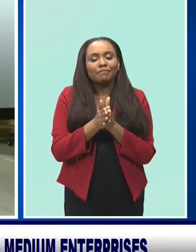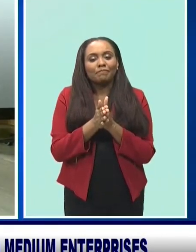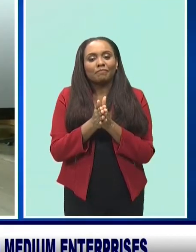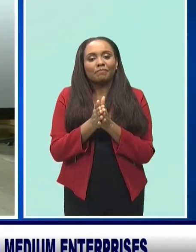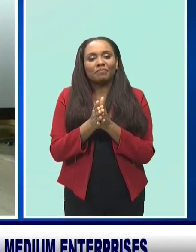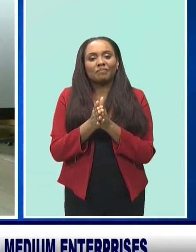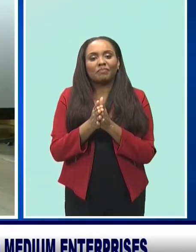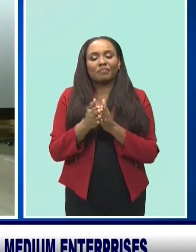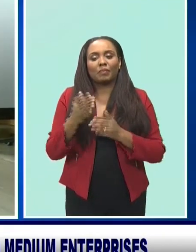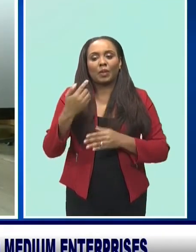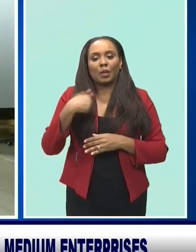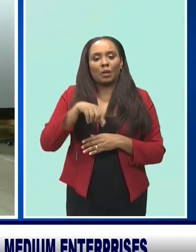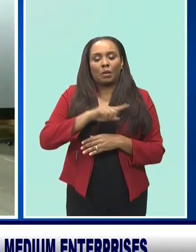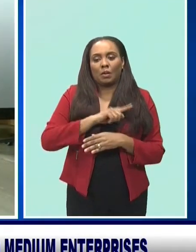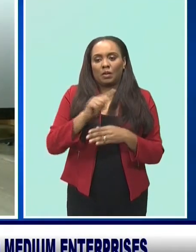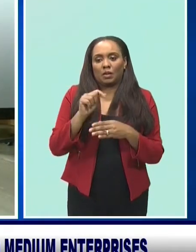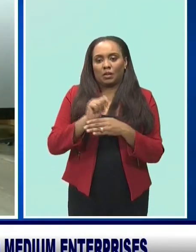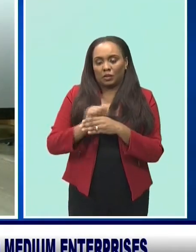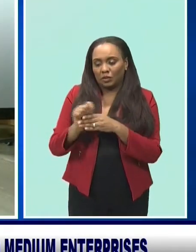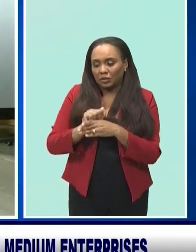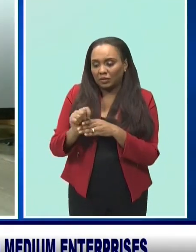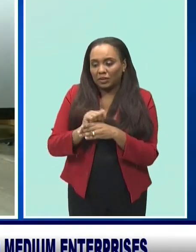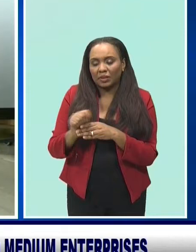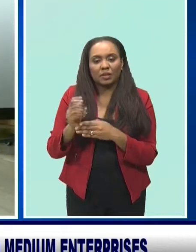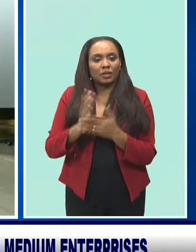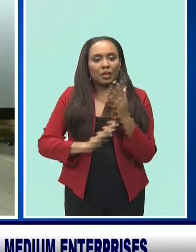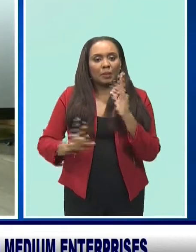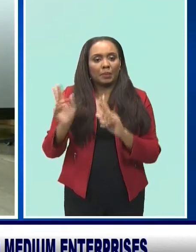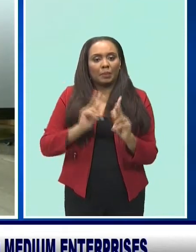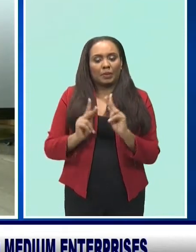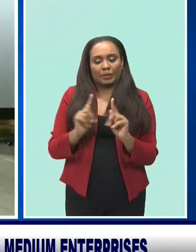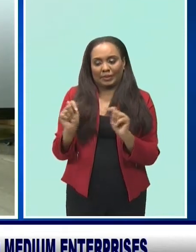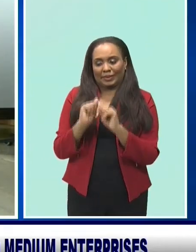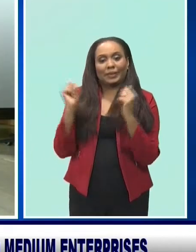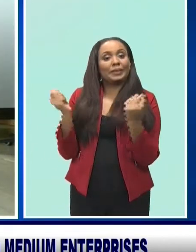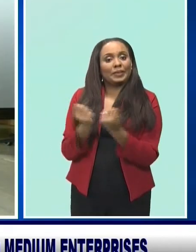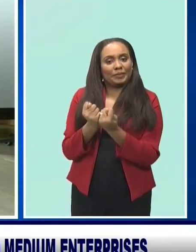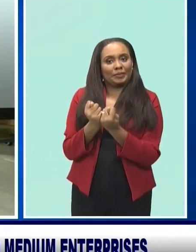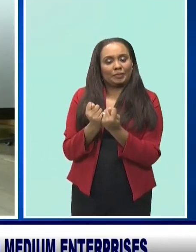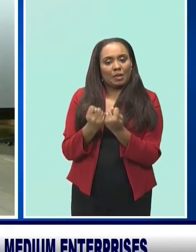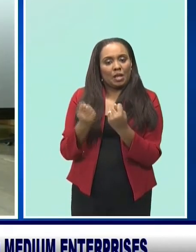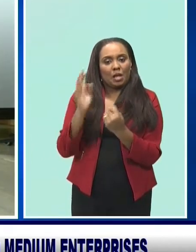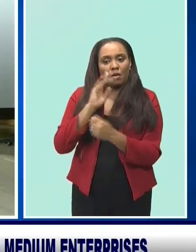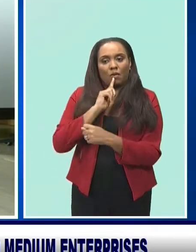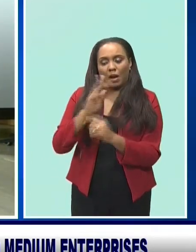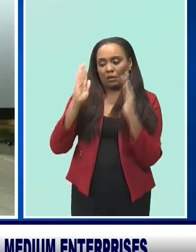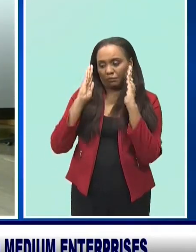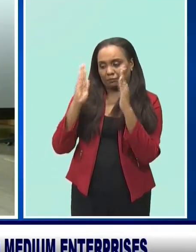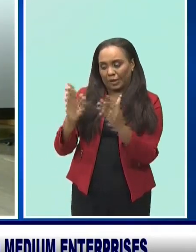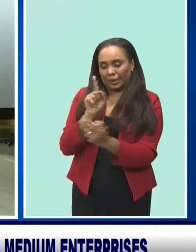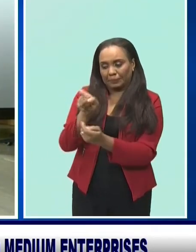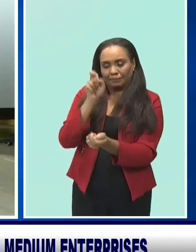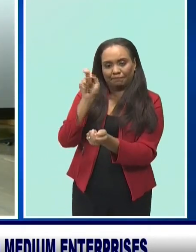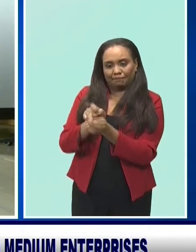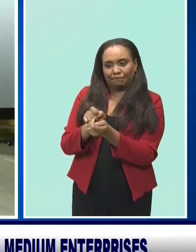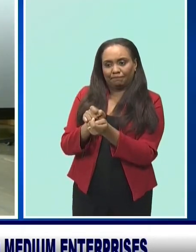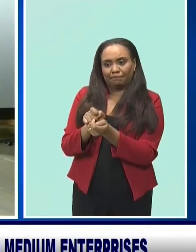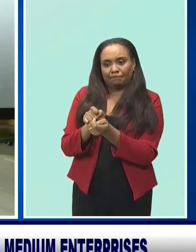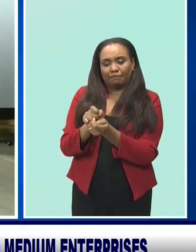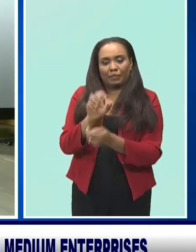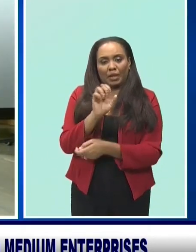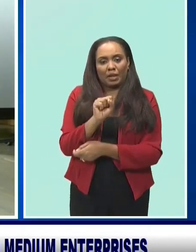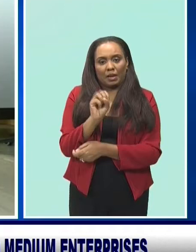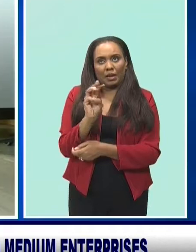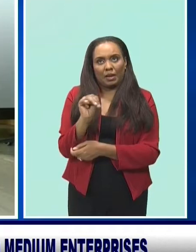trained a series of teams that will be focused very specifically on our SME